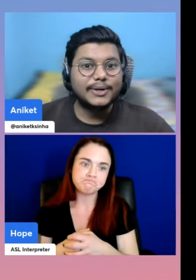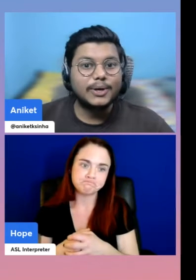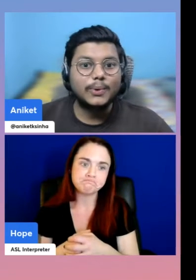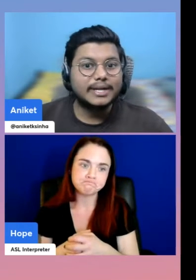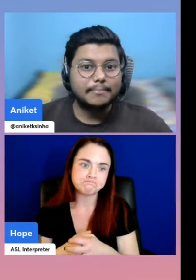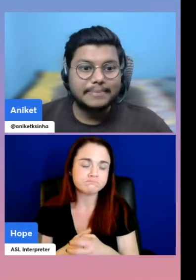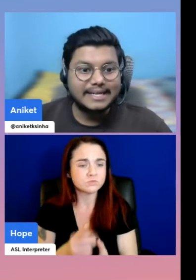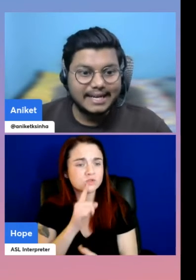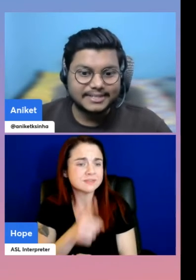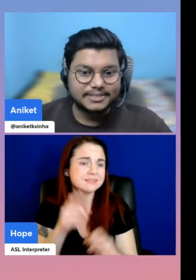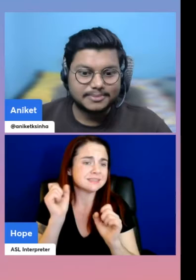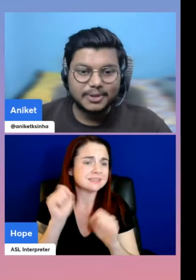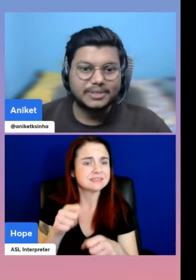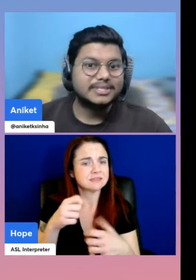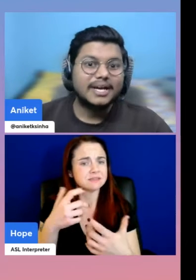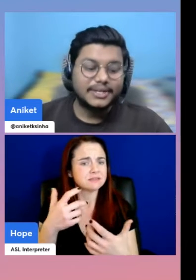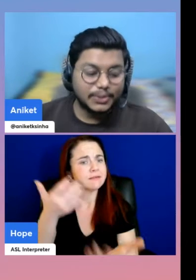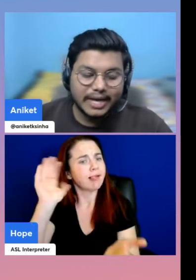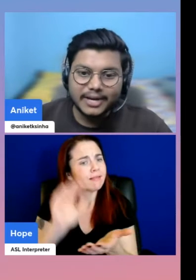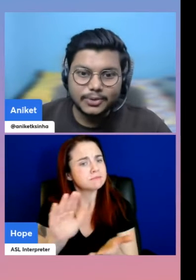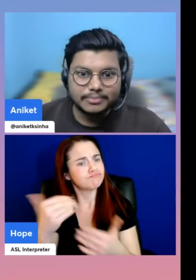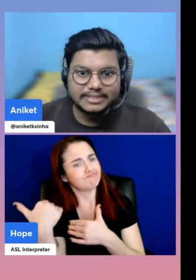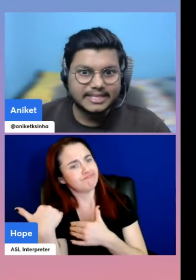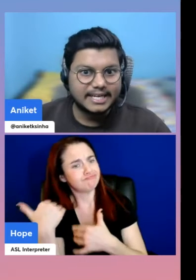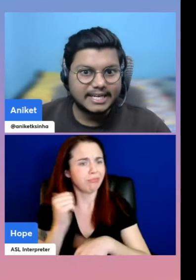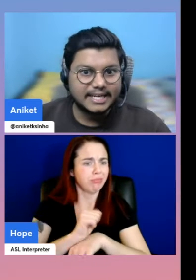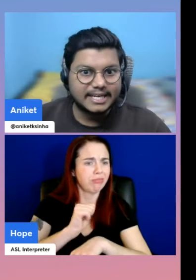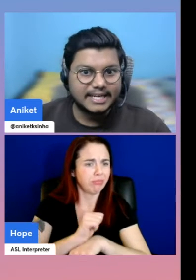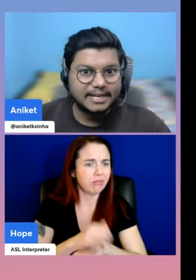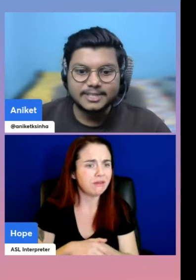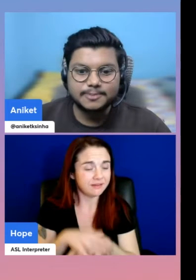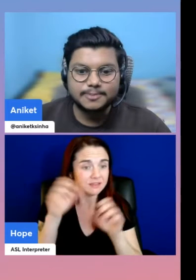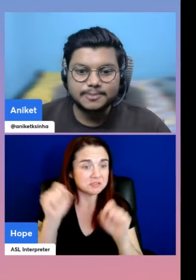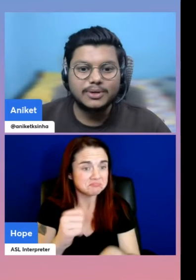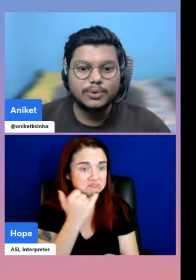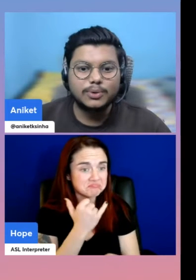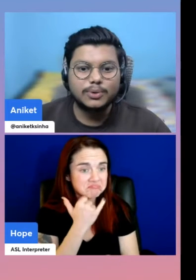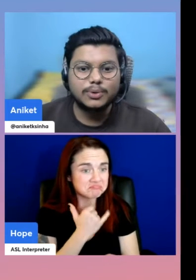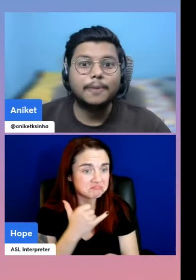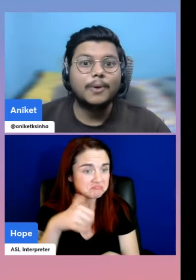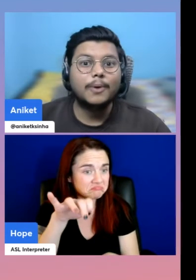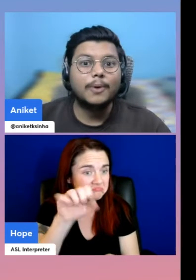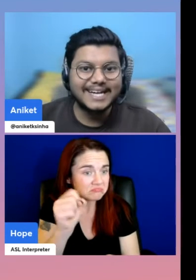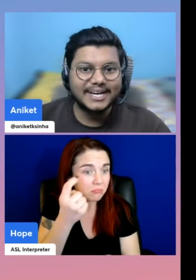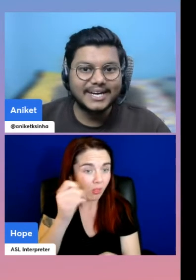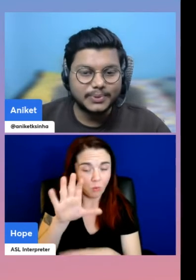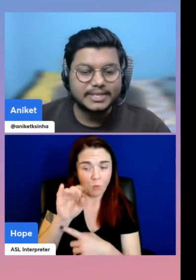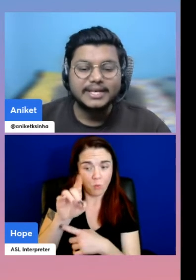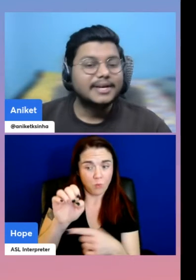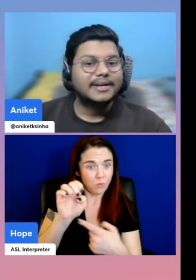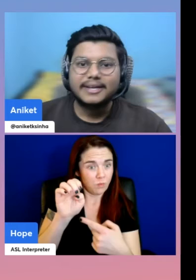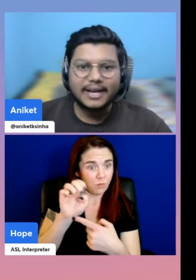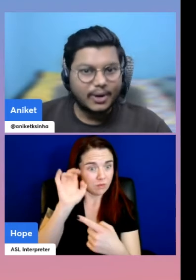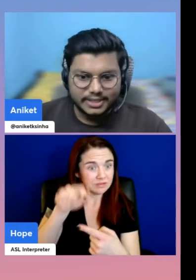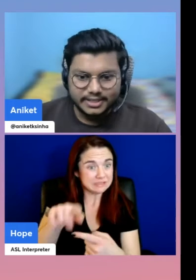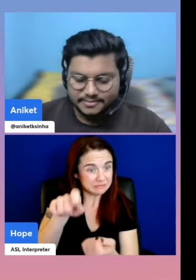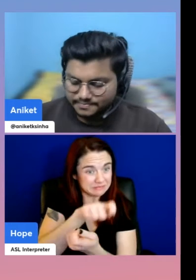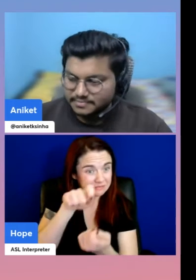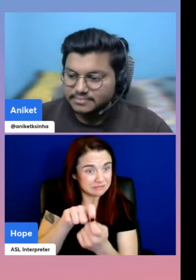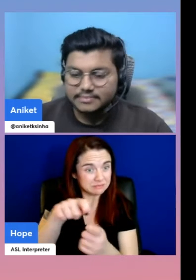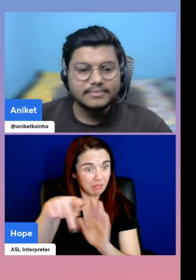make your load a bit less, because you can do mistake, but this specific code or policy at code